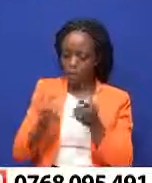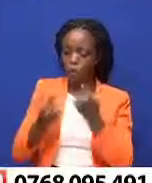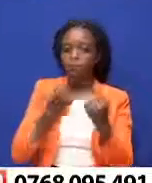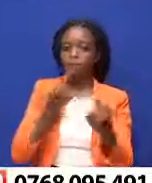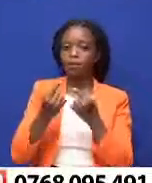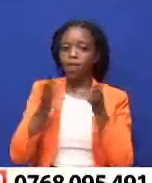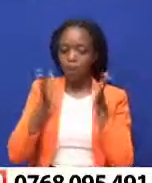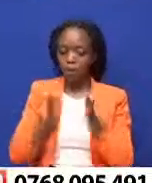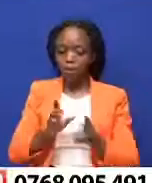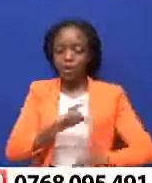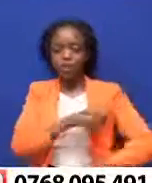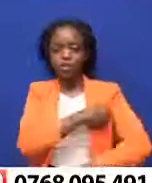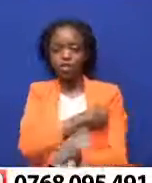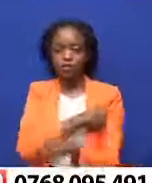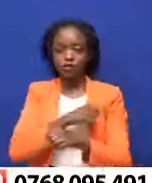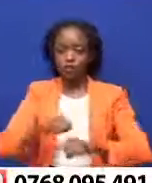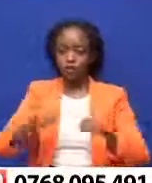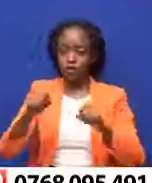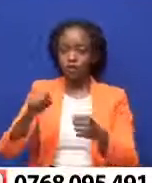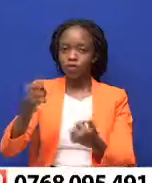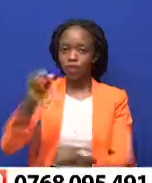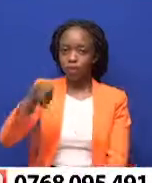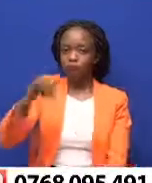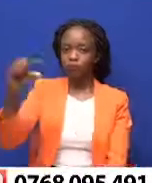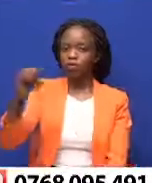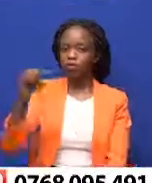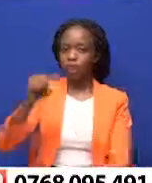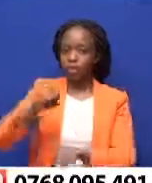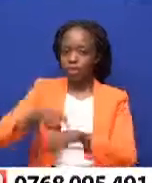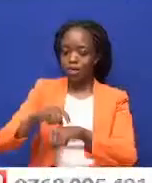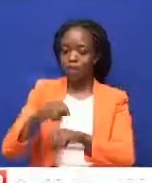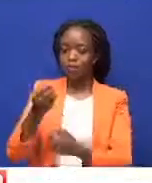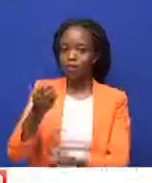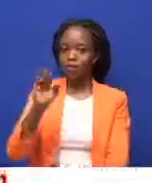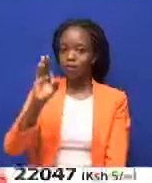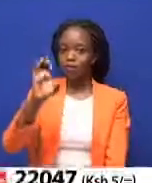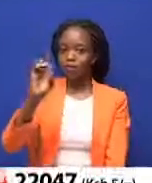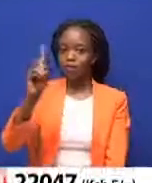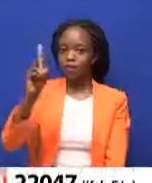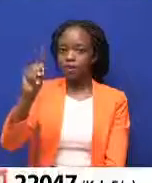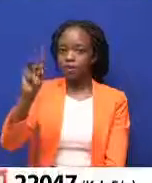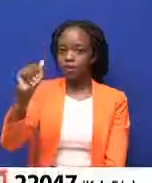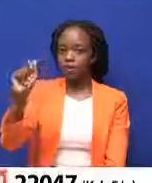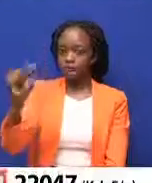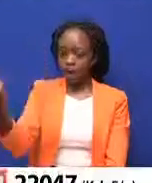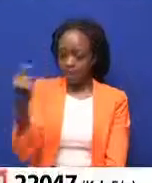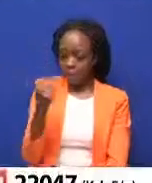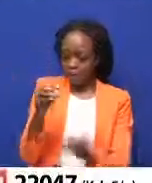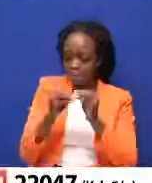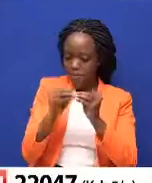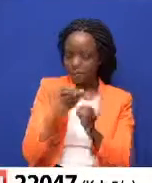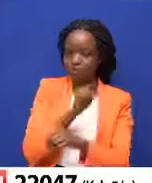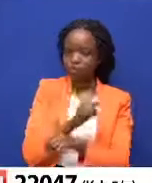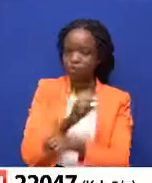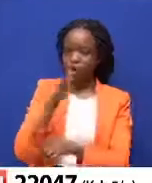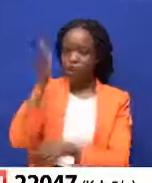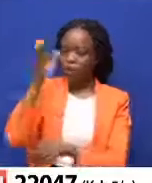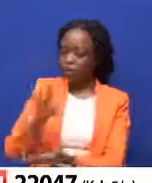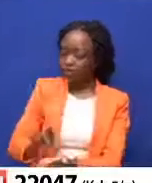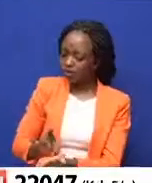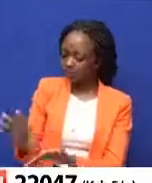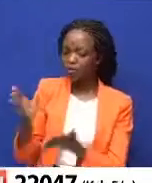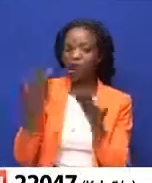the chief whip of the PG. When Honorable Ferdinand Wanyonyi went to that meeting, he was kicked